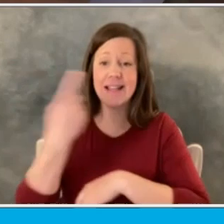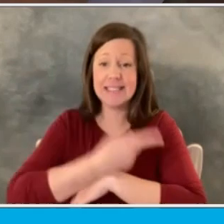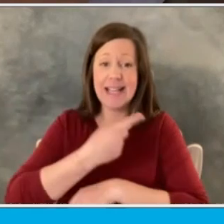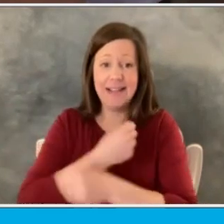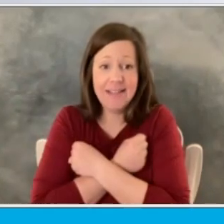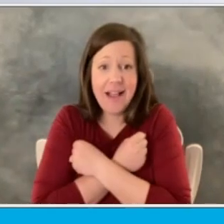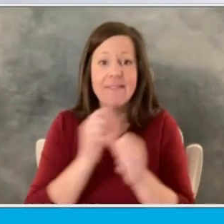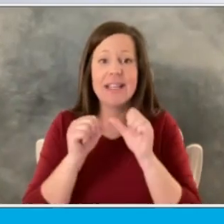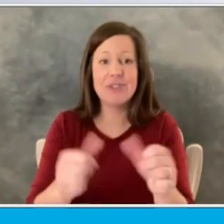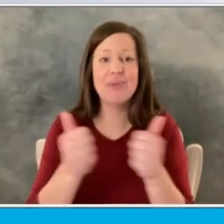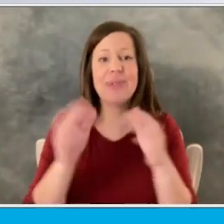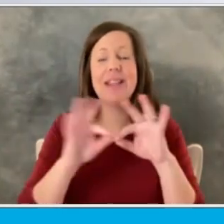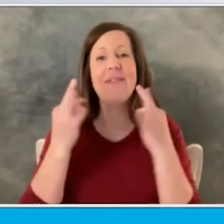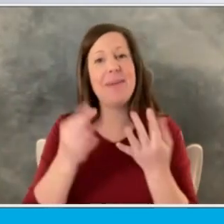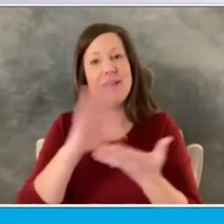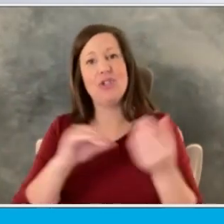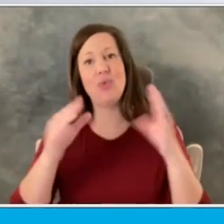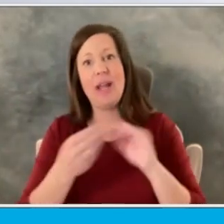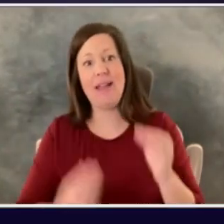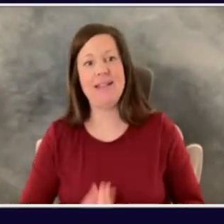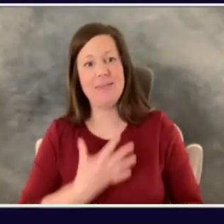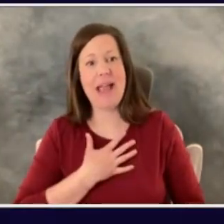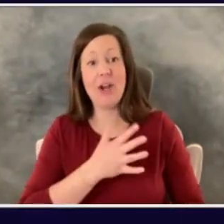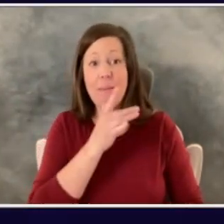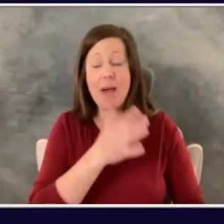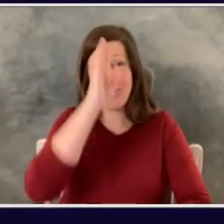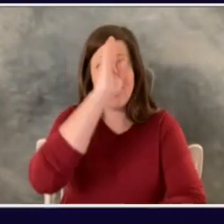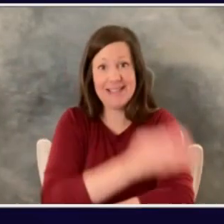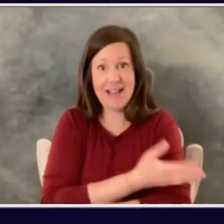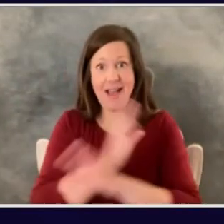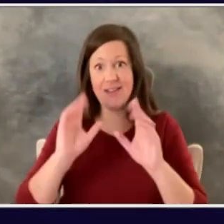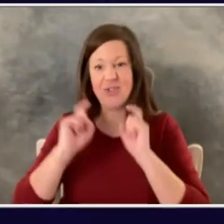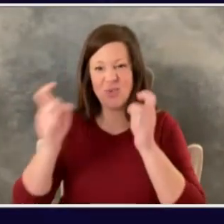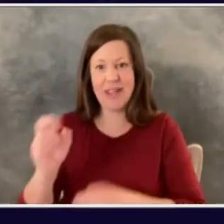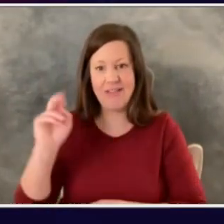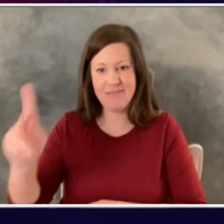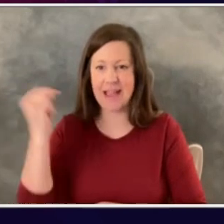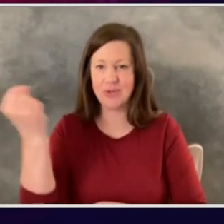story that inspired this mother and son to give back. Tuesday at 8 a.m.